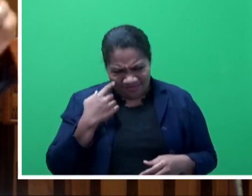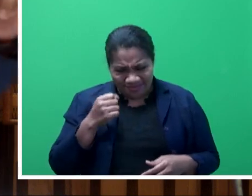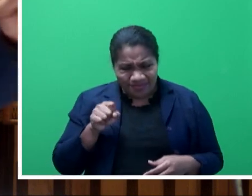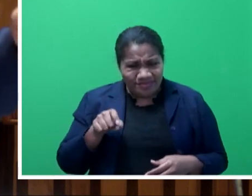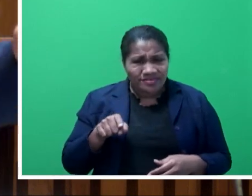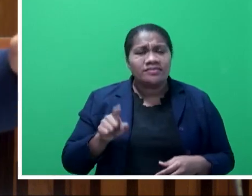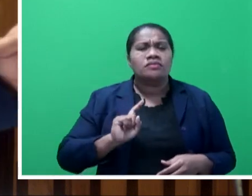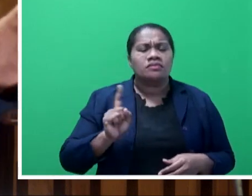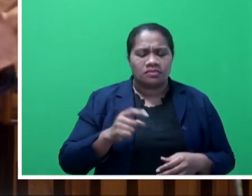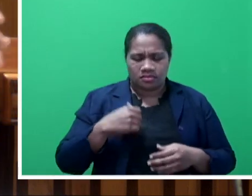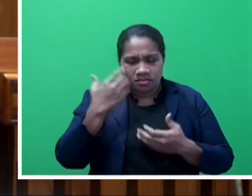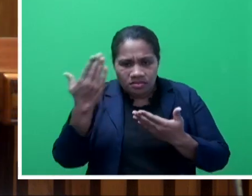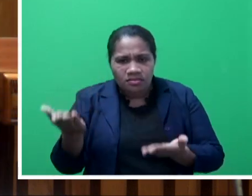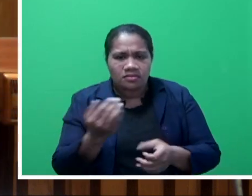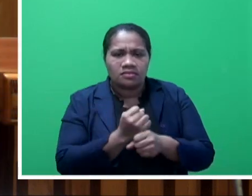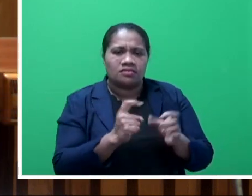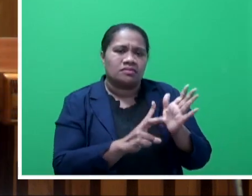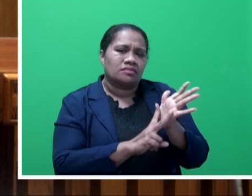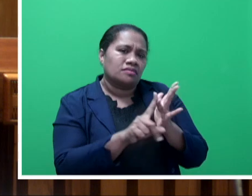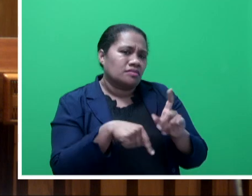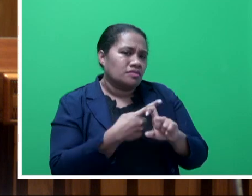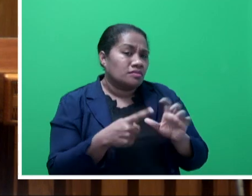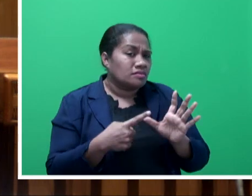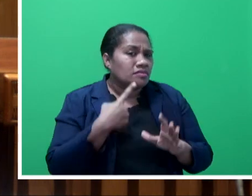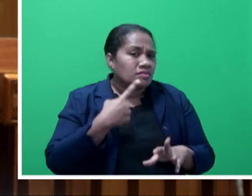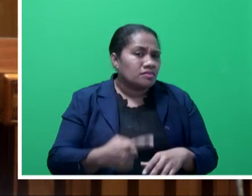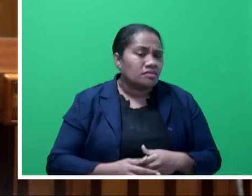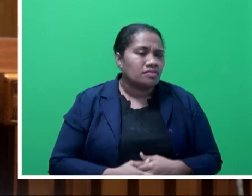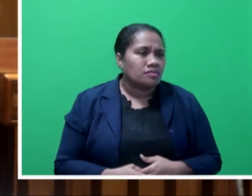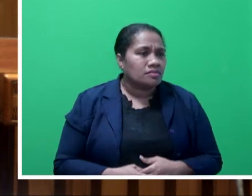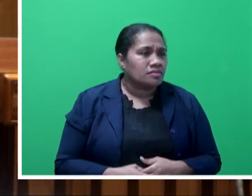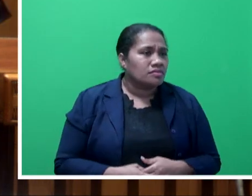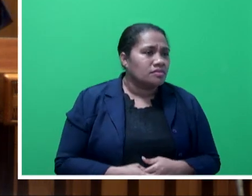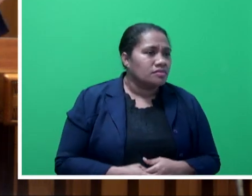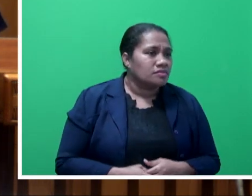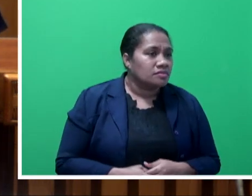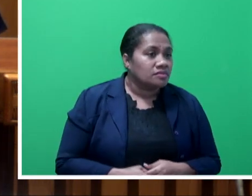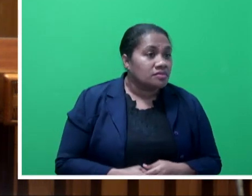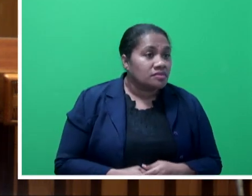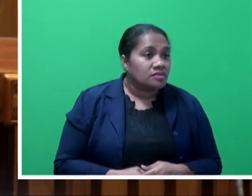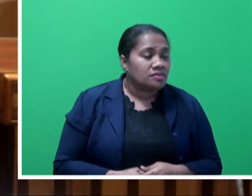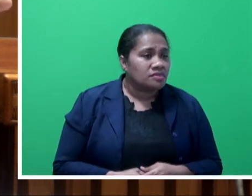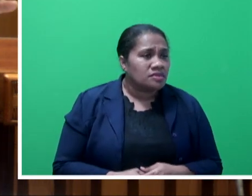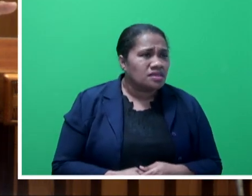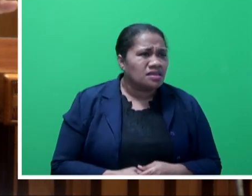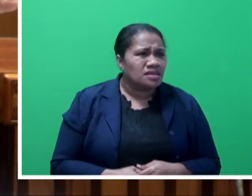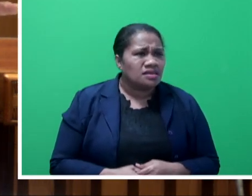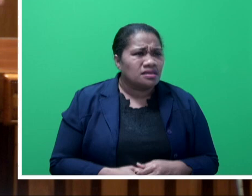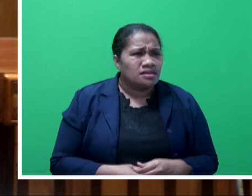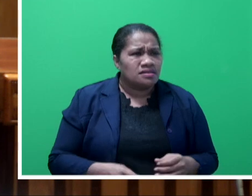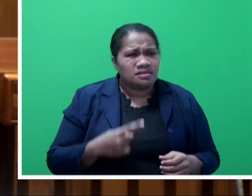that Honourable Gavoka says that they are going to decide our routes. And he seems to be taking that as